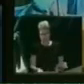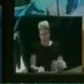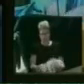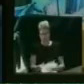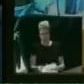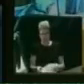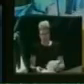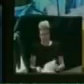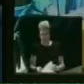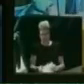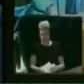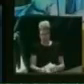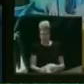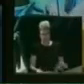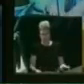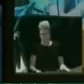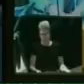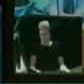Thank you, Chairman.